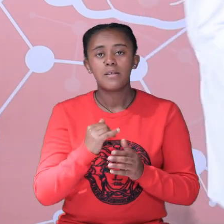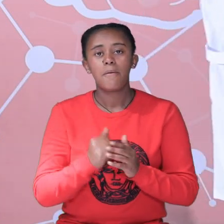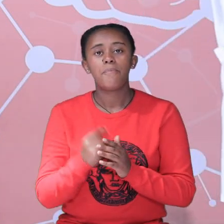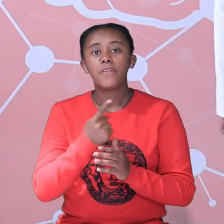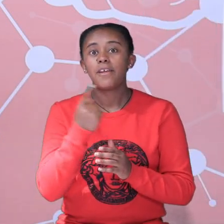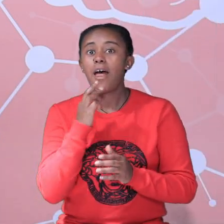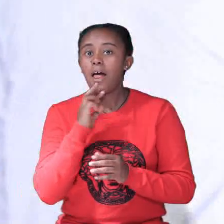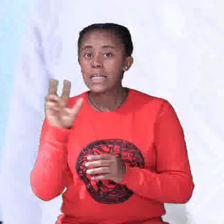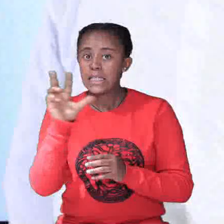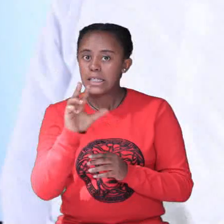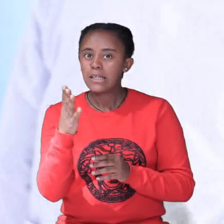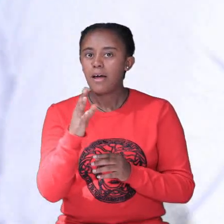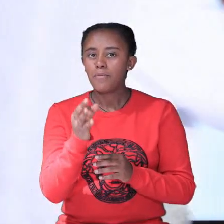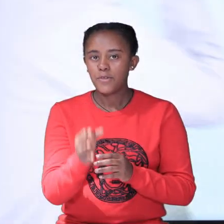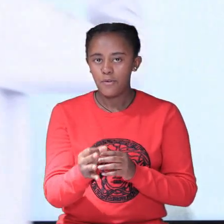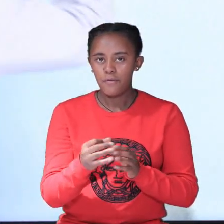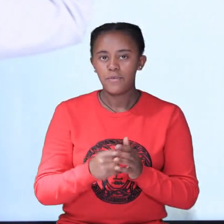there are three types